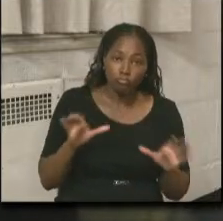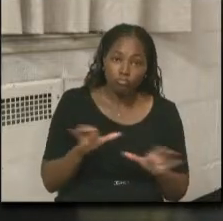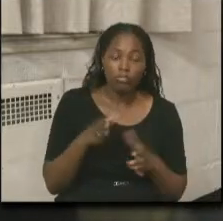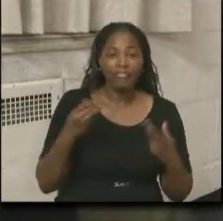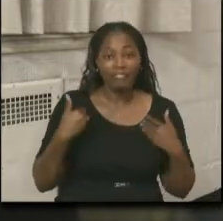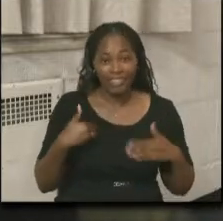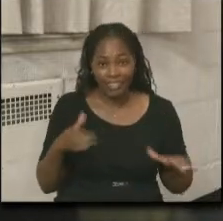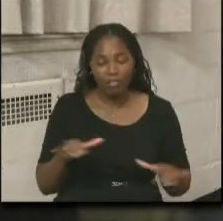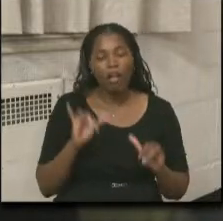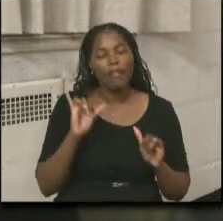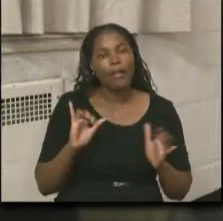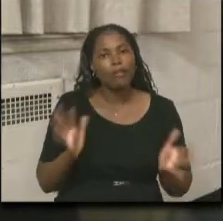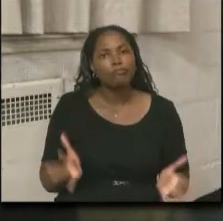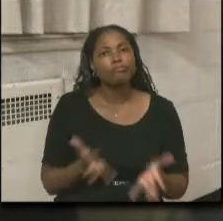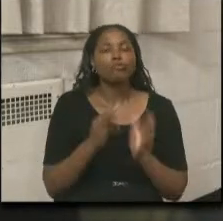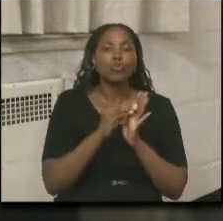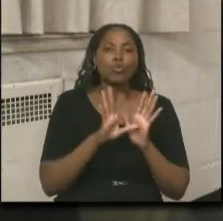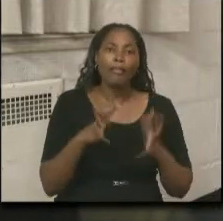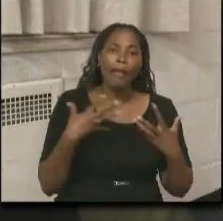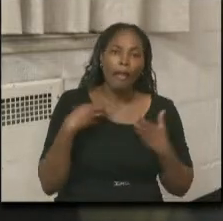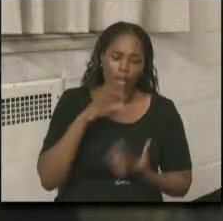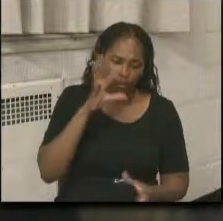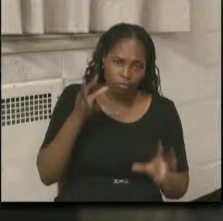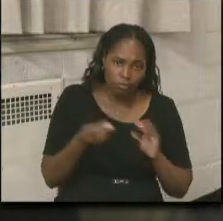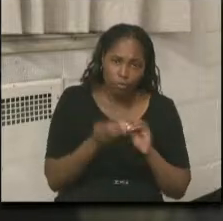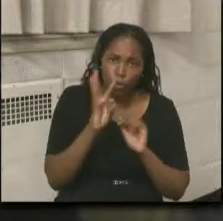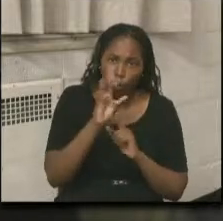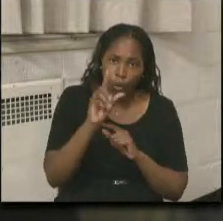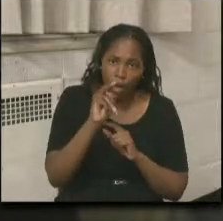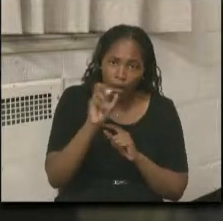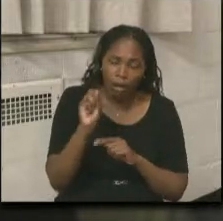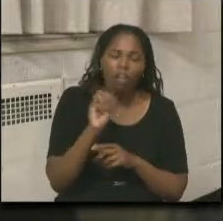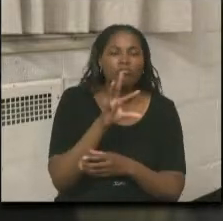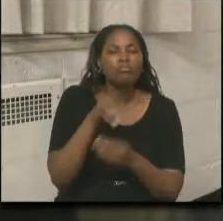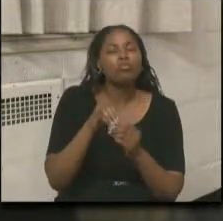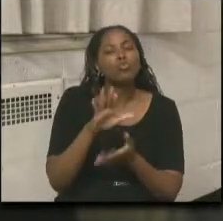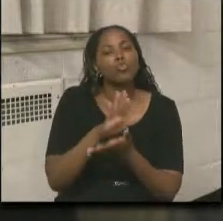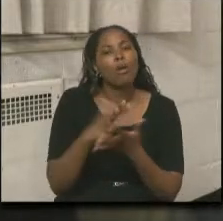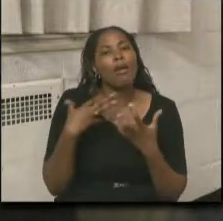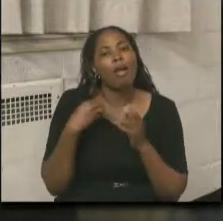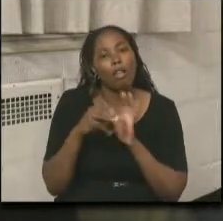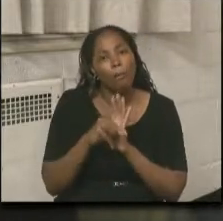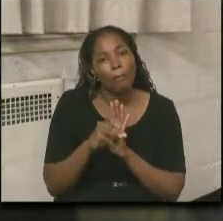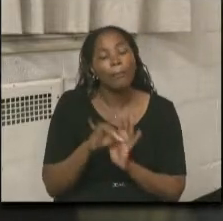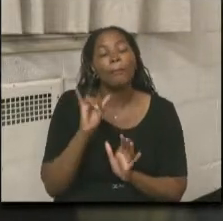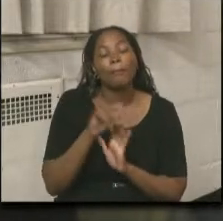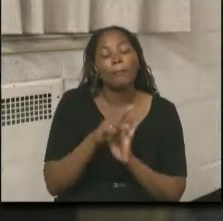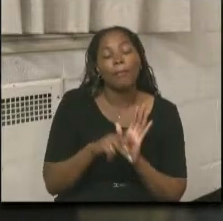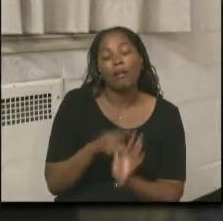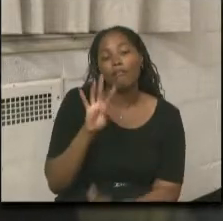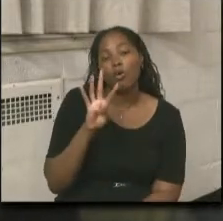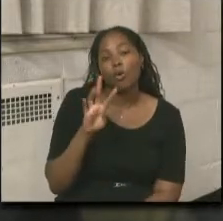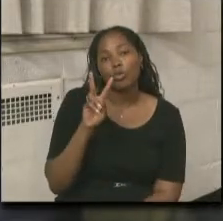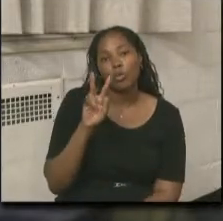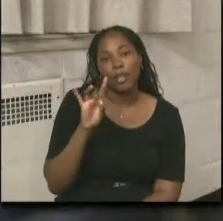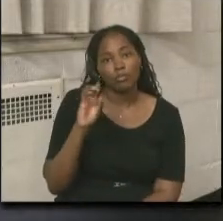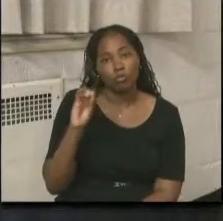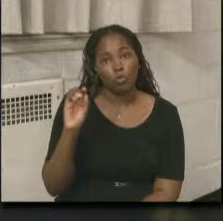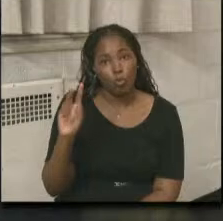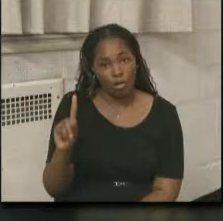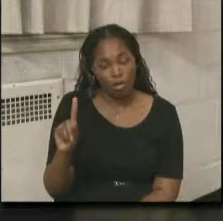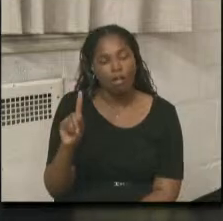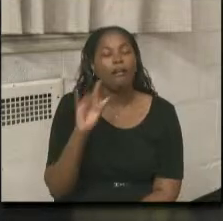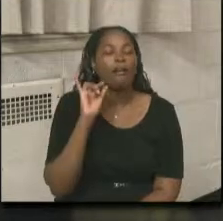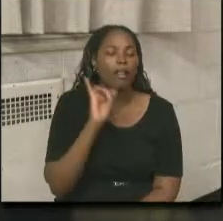student wellness initiatives through a coordinated school health model. Board Policy 2801, Safe and Supportive Schools.